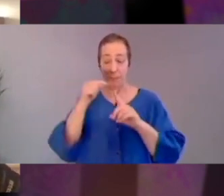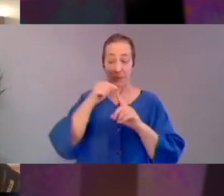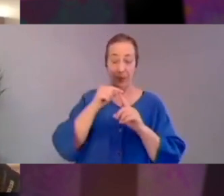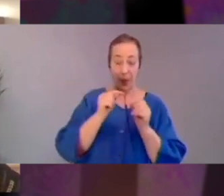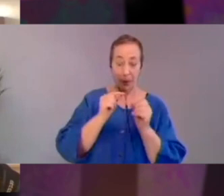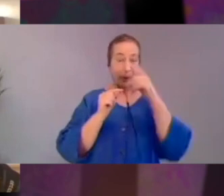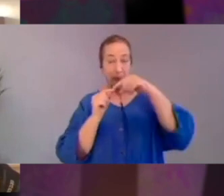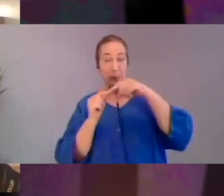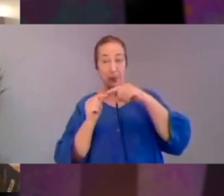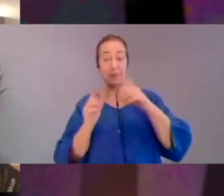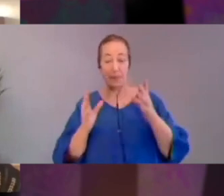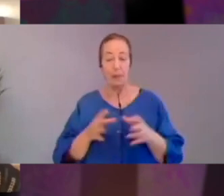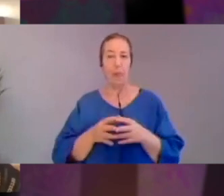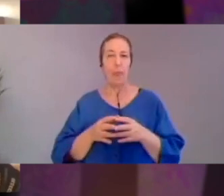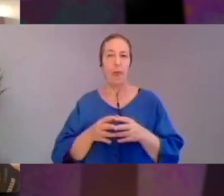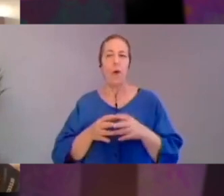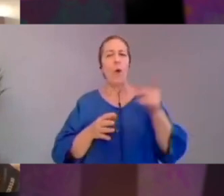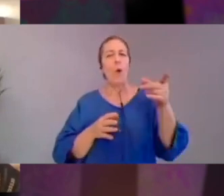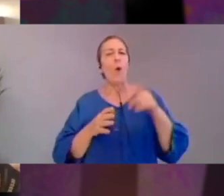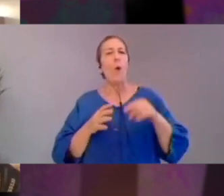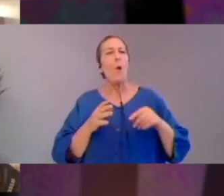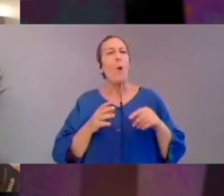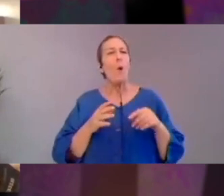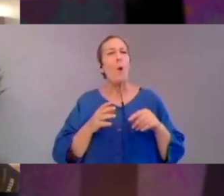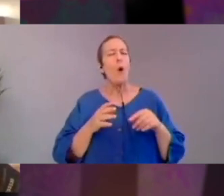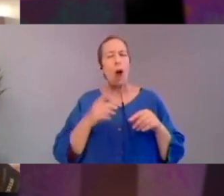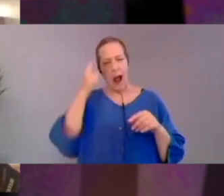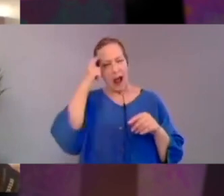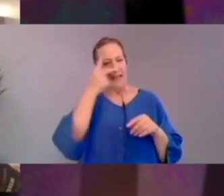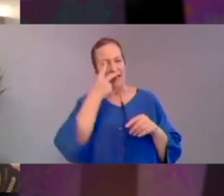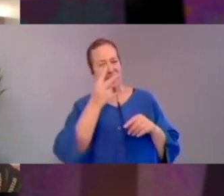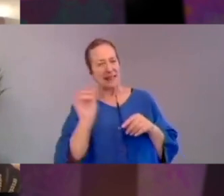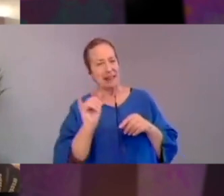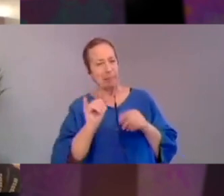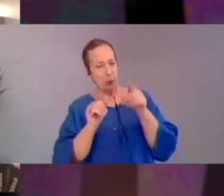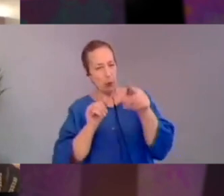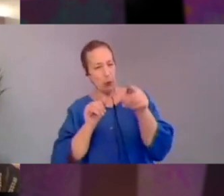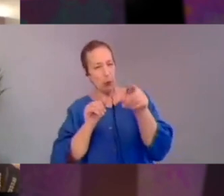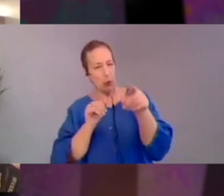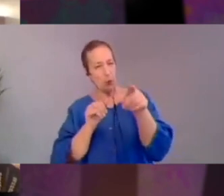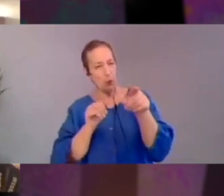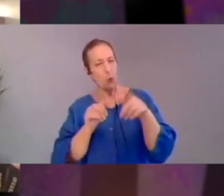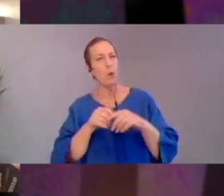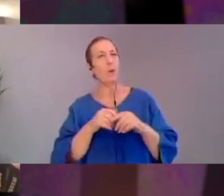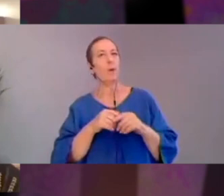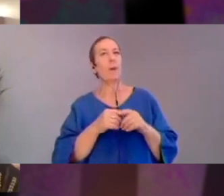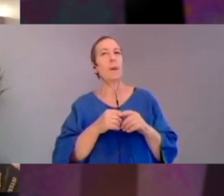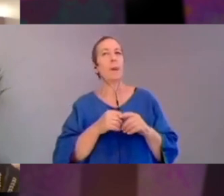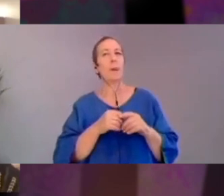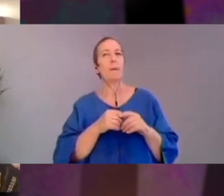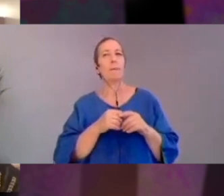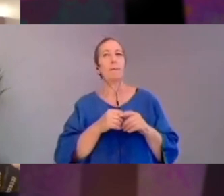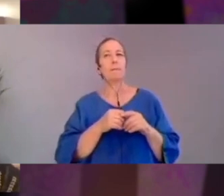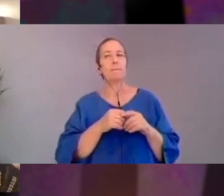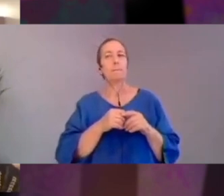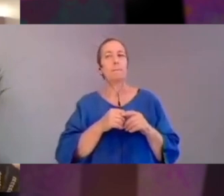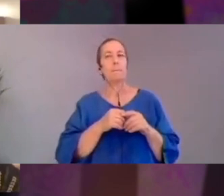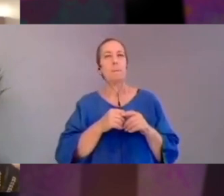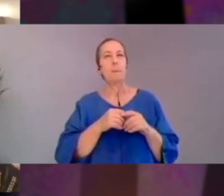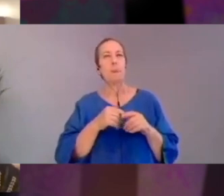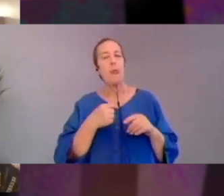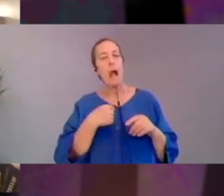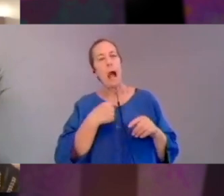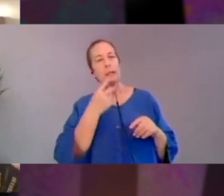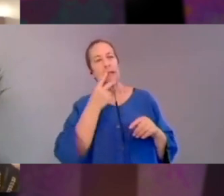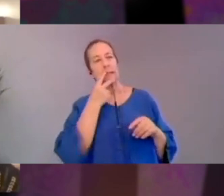different cultures, I've witnessed a real sense, or I've felt actually might be a better way to say it, when I've been in groups with